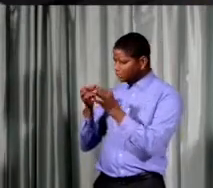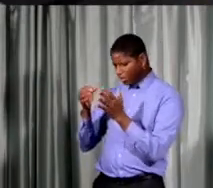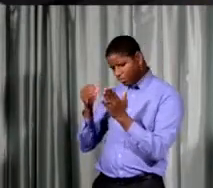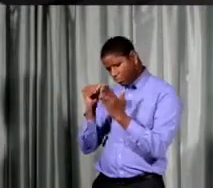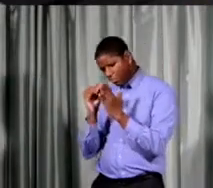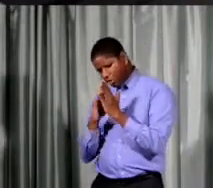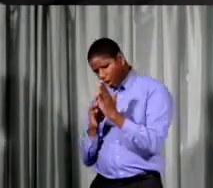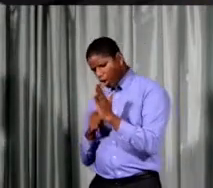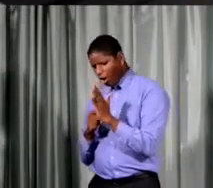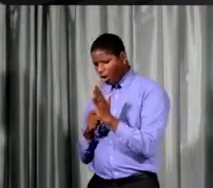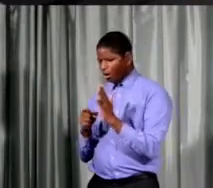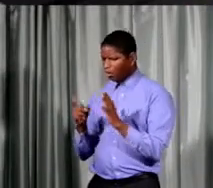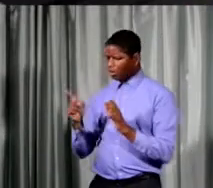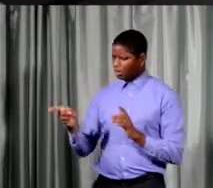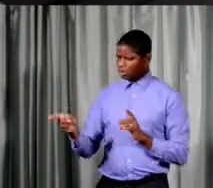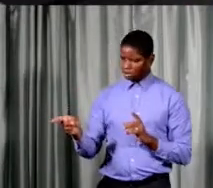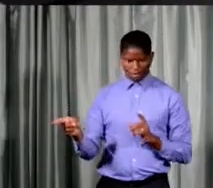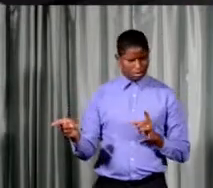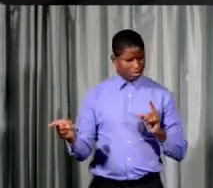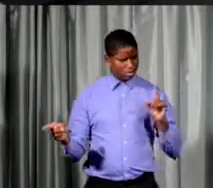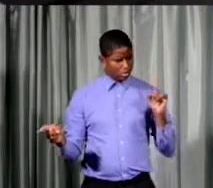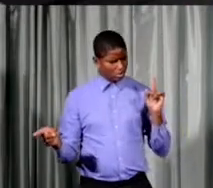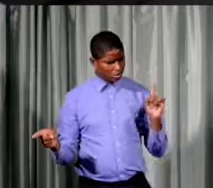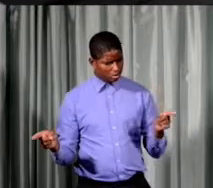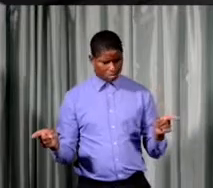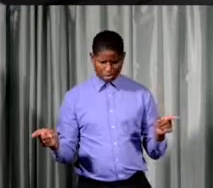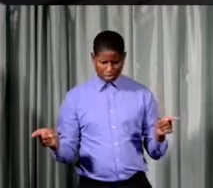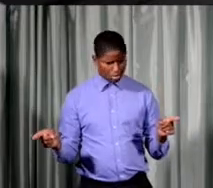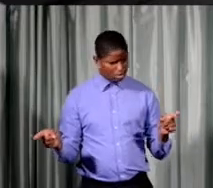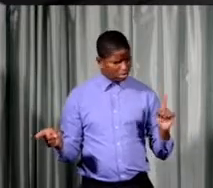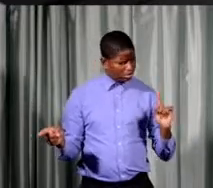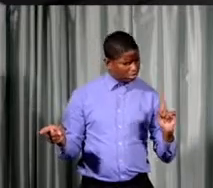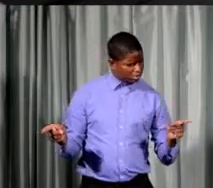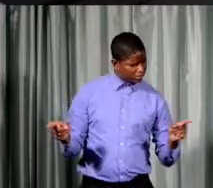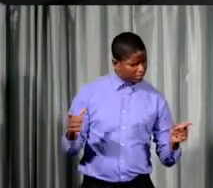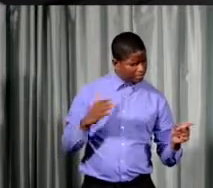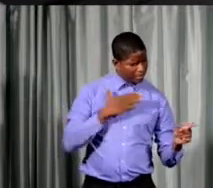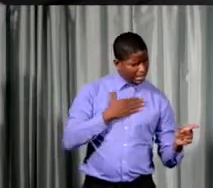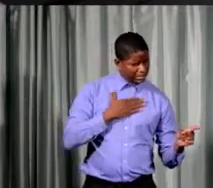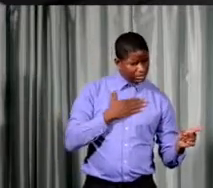bank. Probability is not the same.